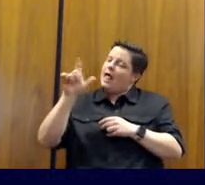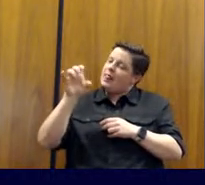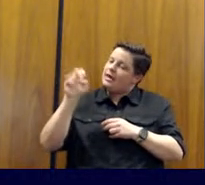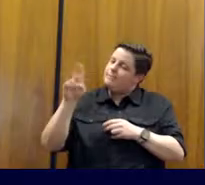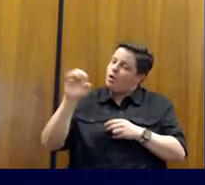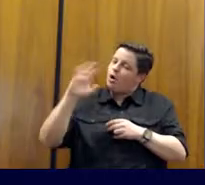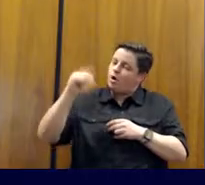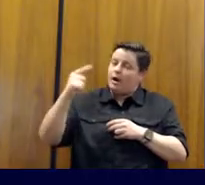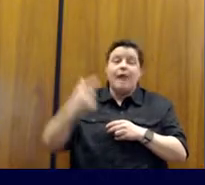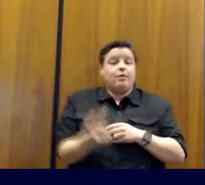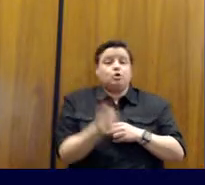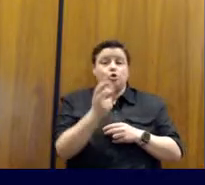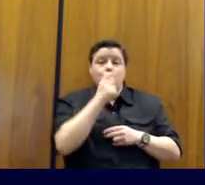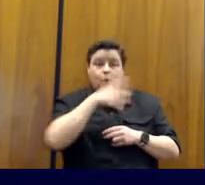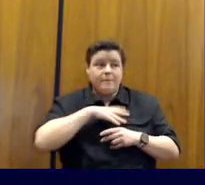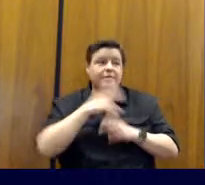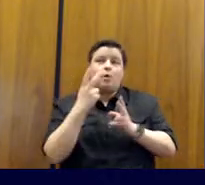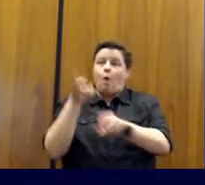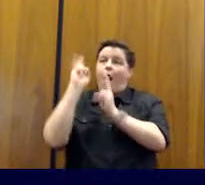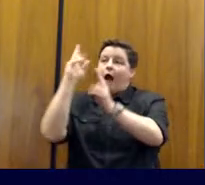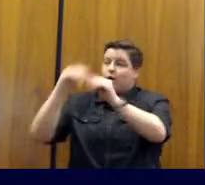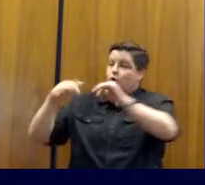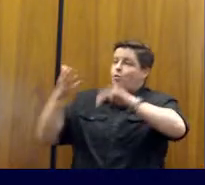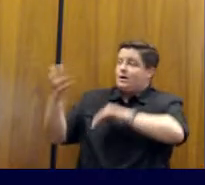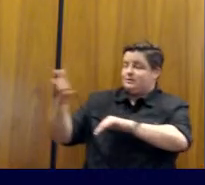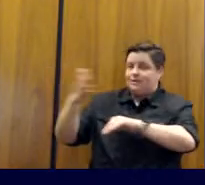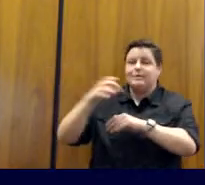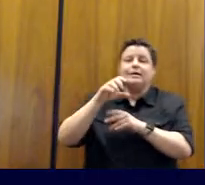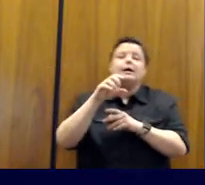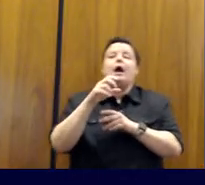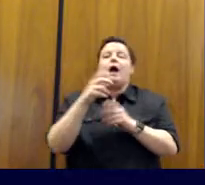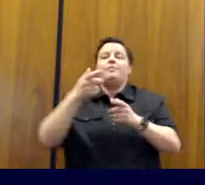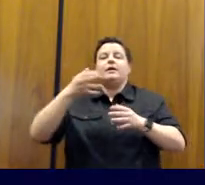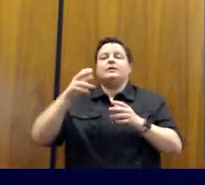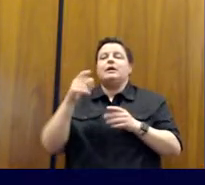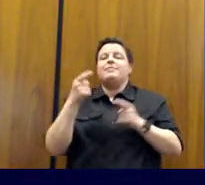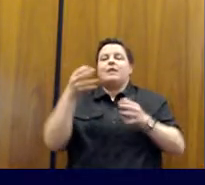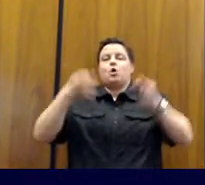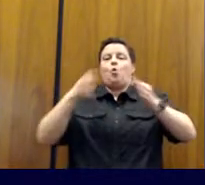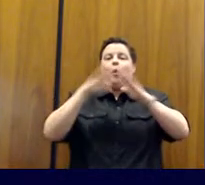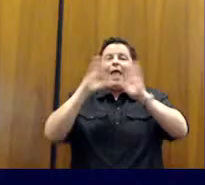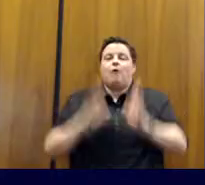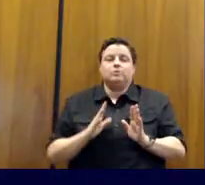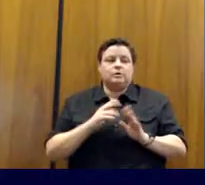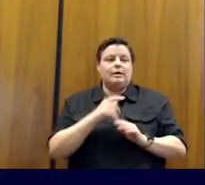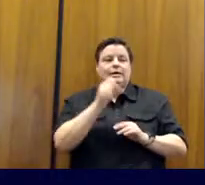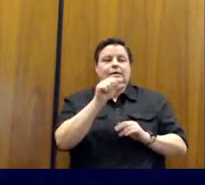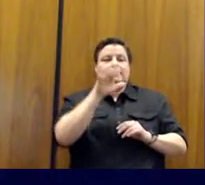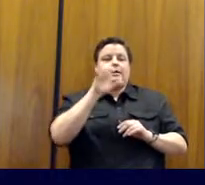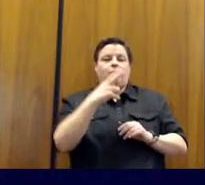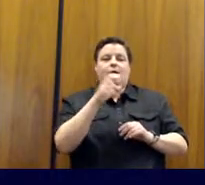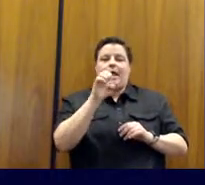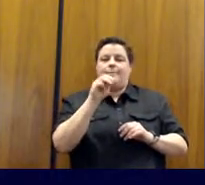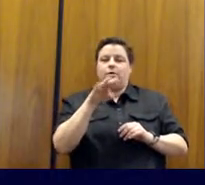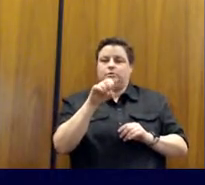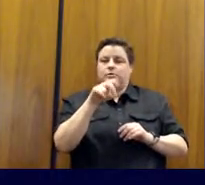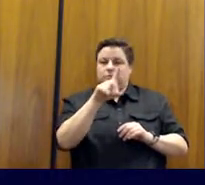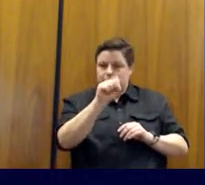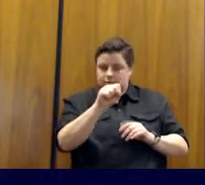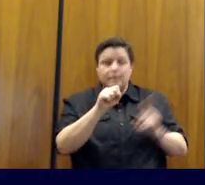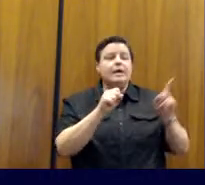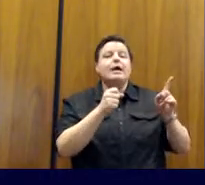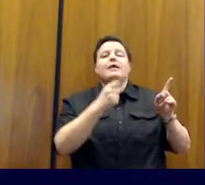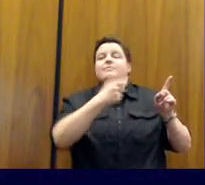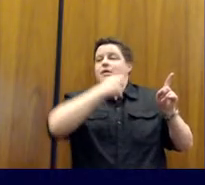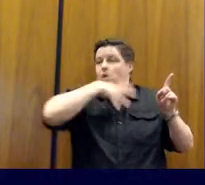honored on the grounds of the Genesee County Courthouse, including Sarah Emma Edmonds, who was born in Canada and moved to Genesee County, where she joined